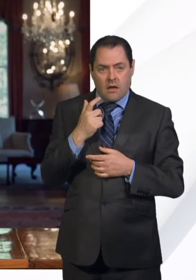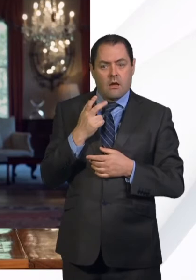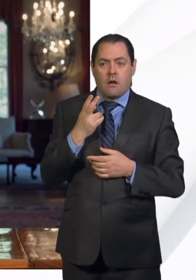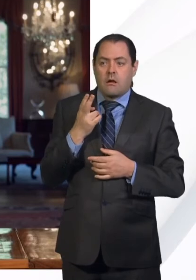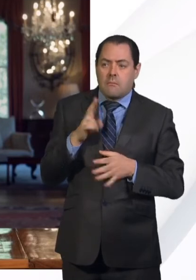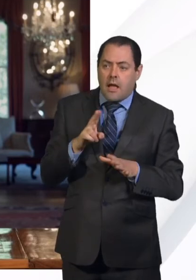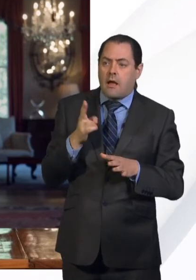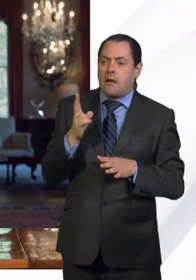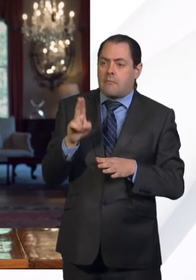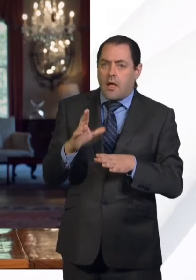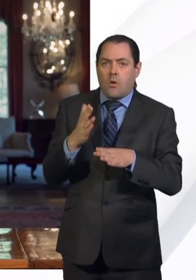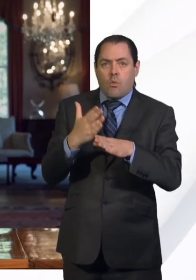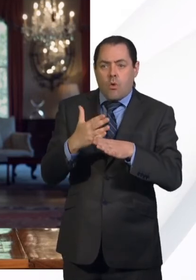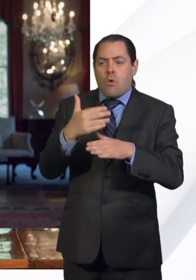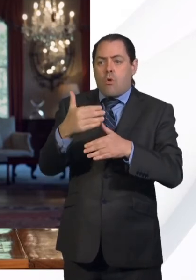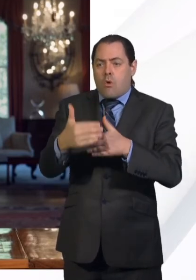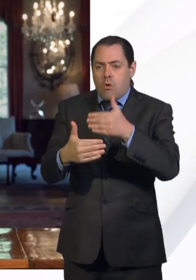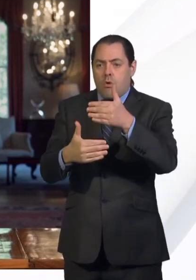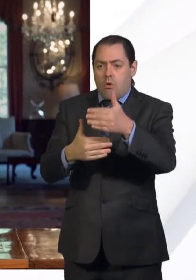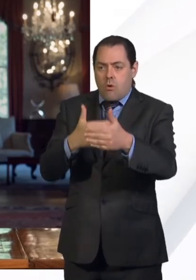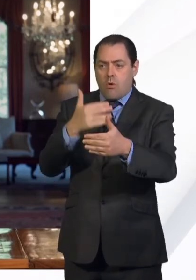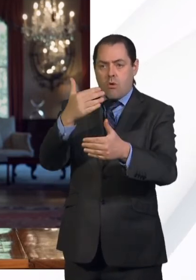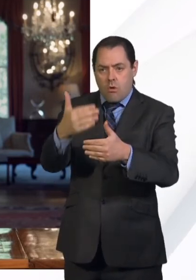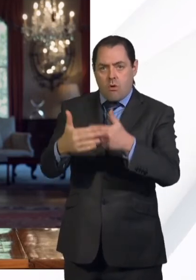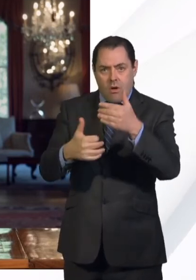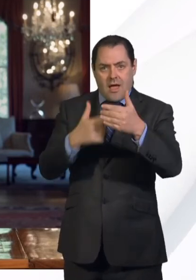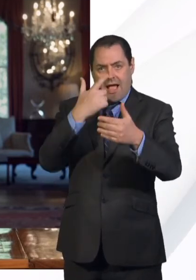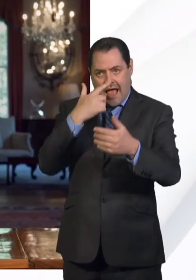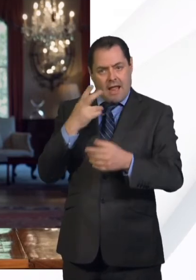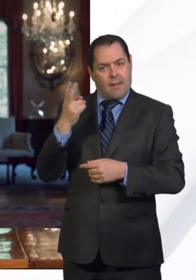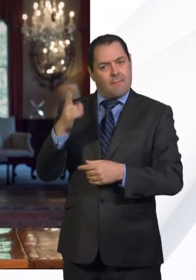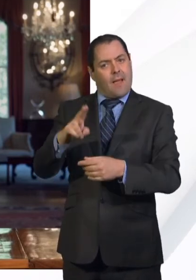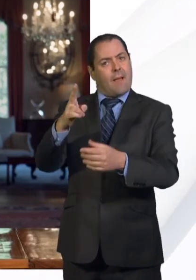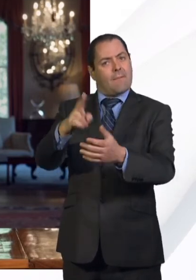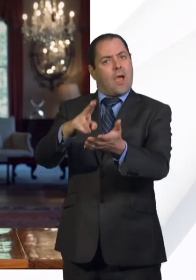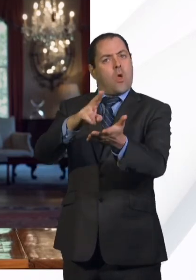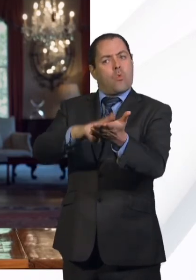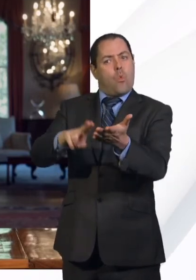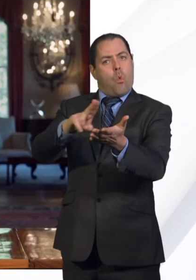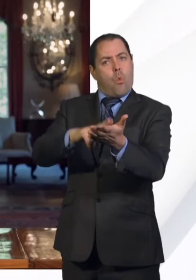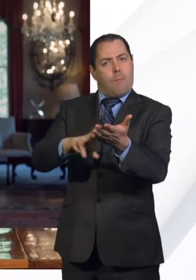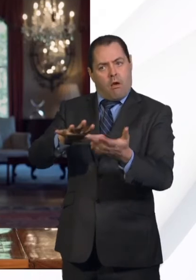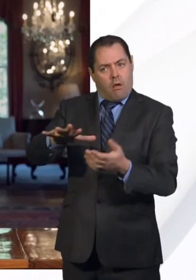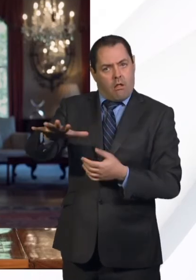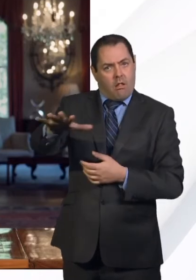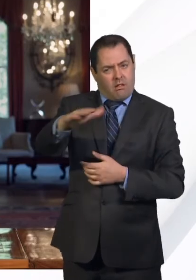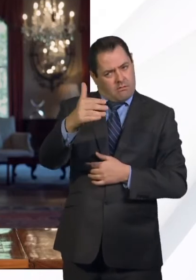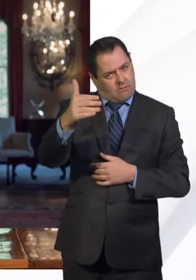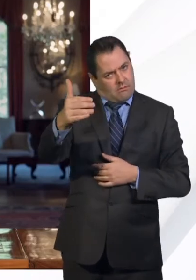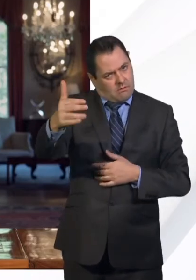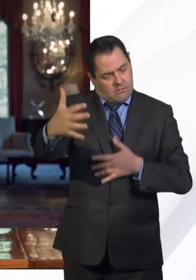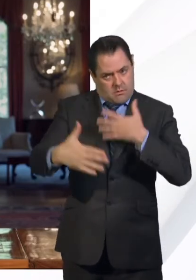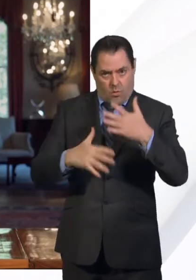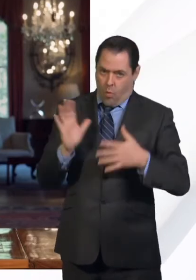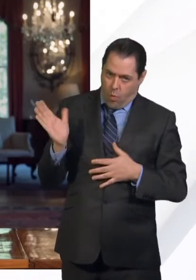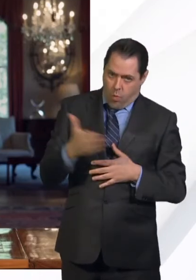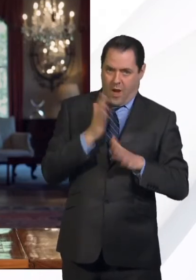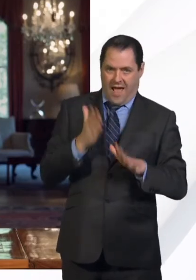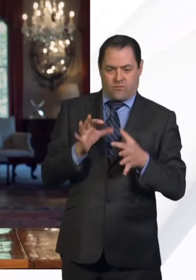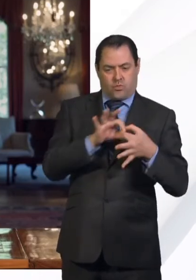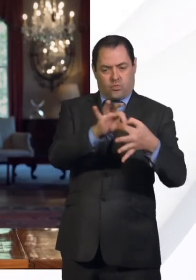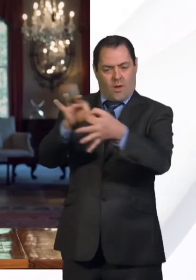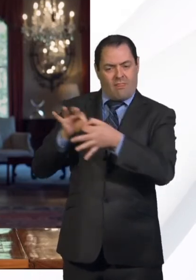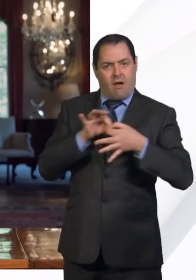freedoms that we need. But in the end, this is a plan that everyone must make work. And when I look at what you've done already,